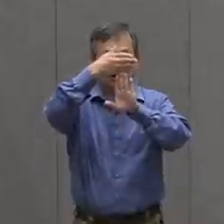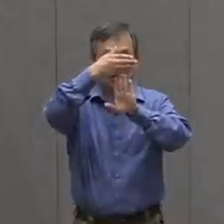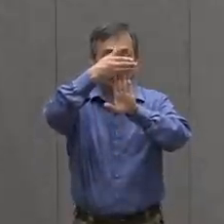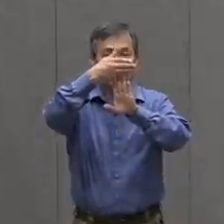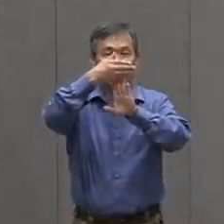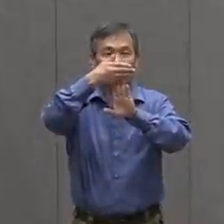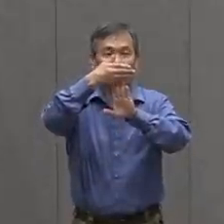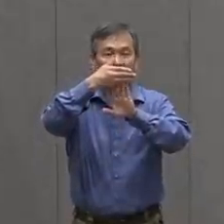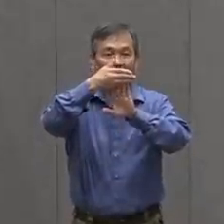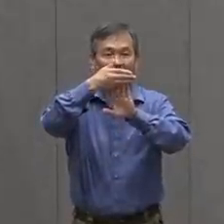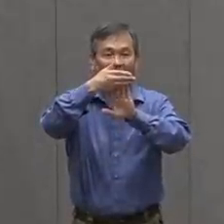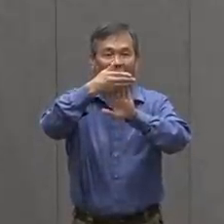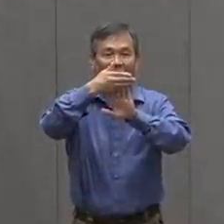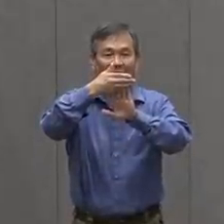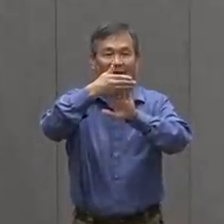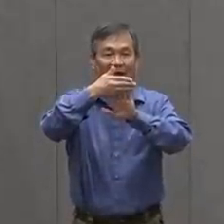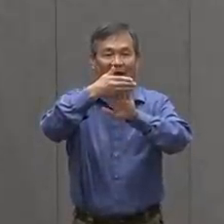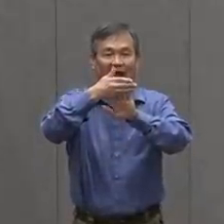3,